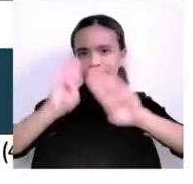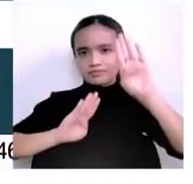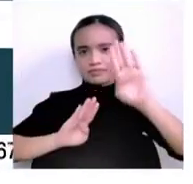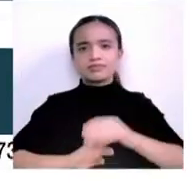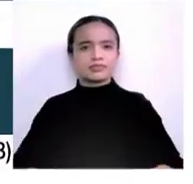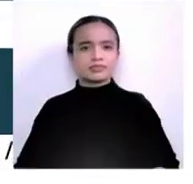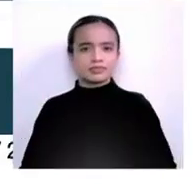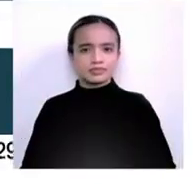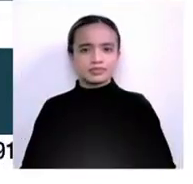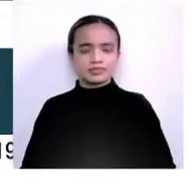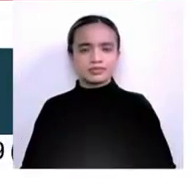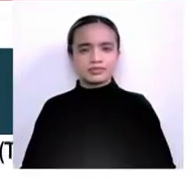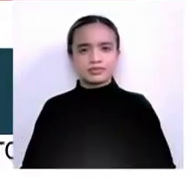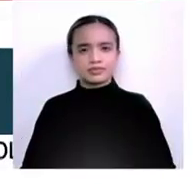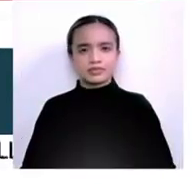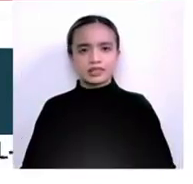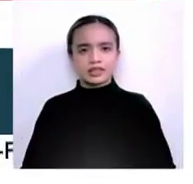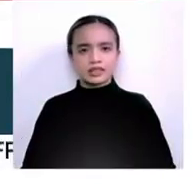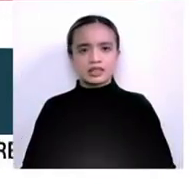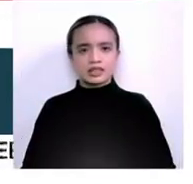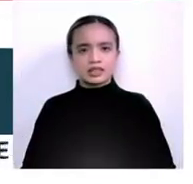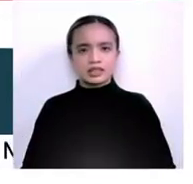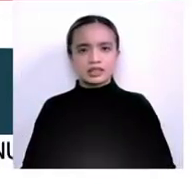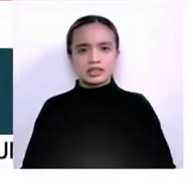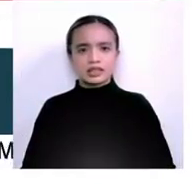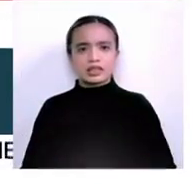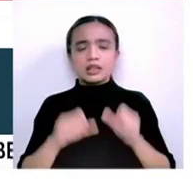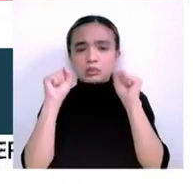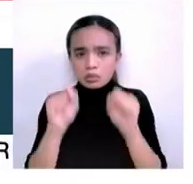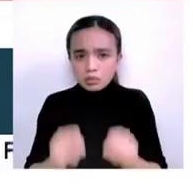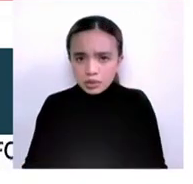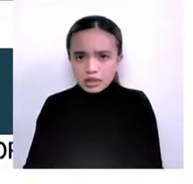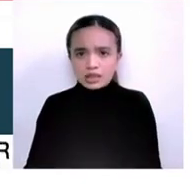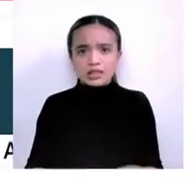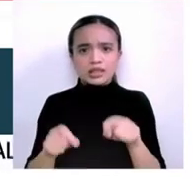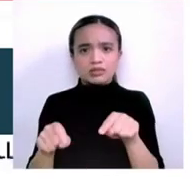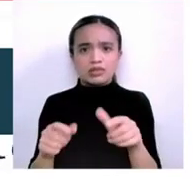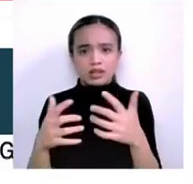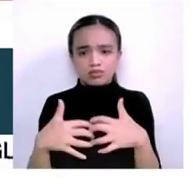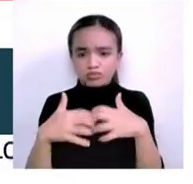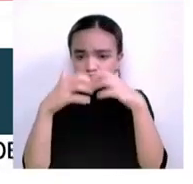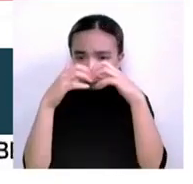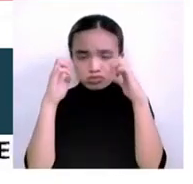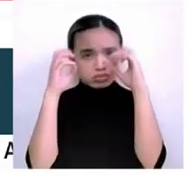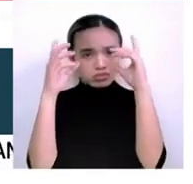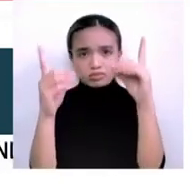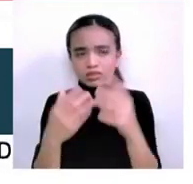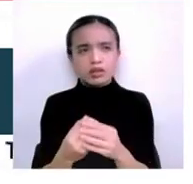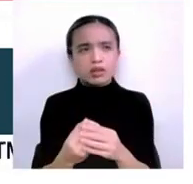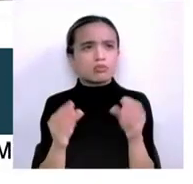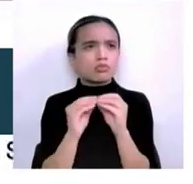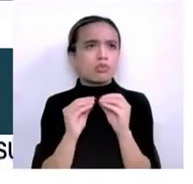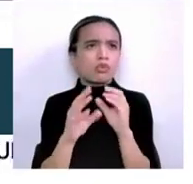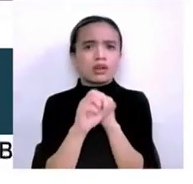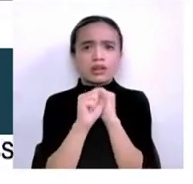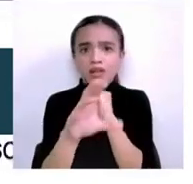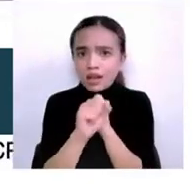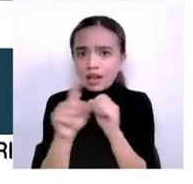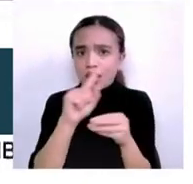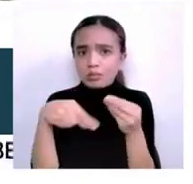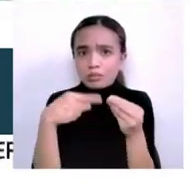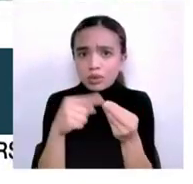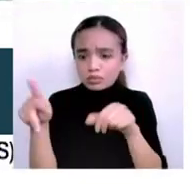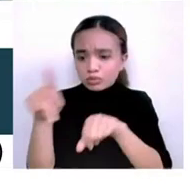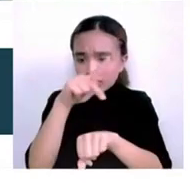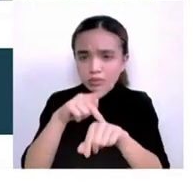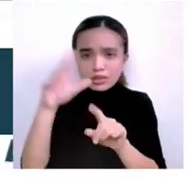We can have advanced civic or peace building education. So promote more about culture, the Philippines, to instill